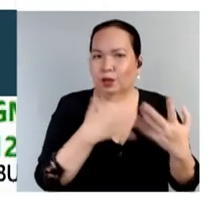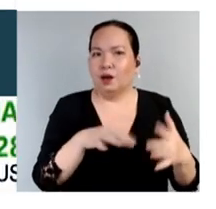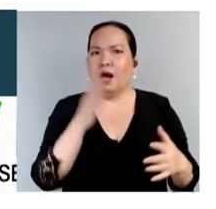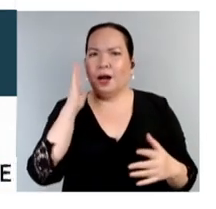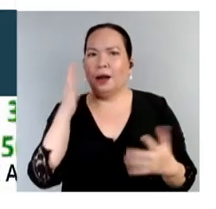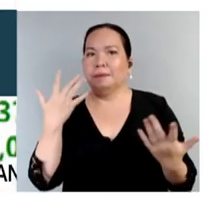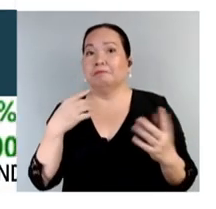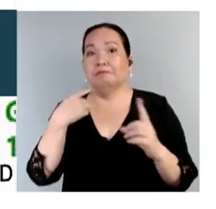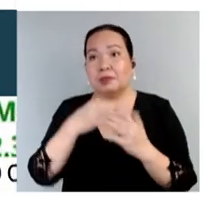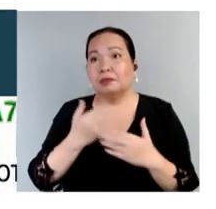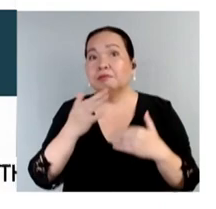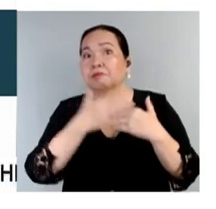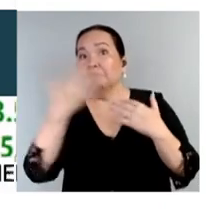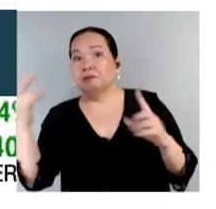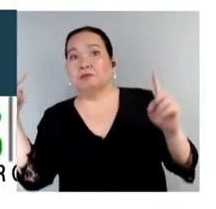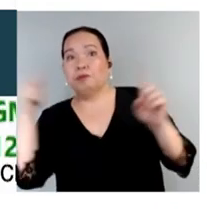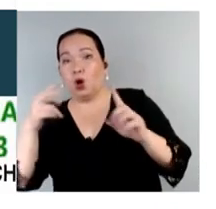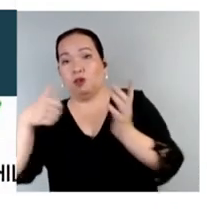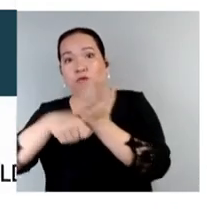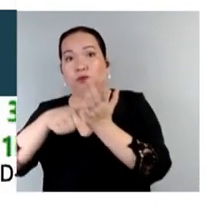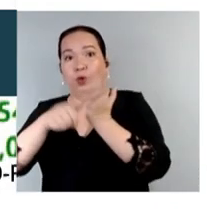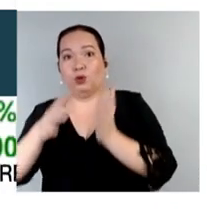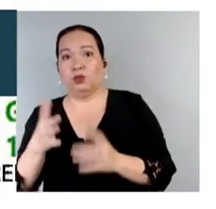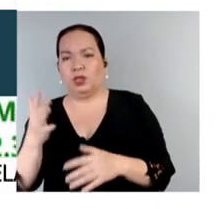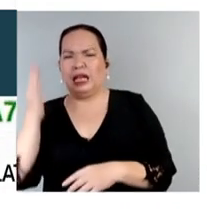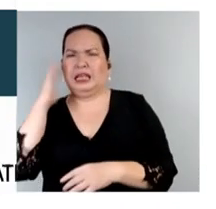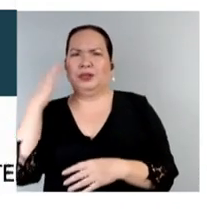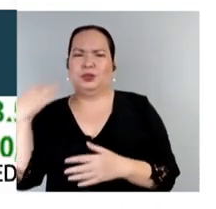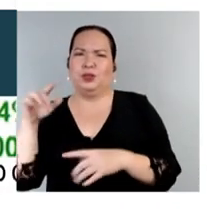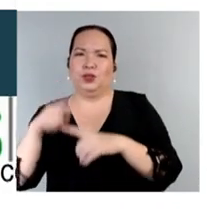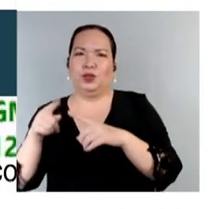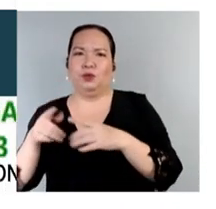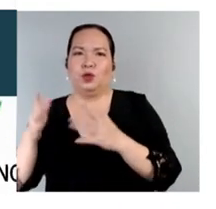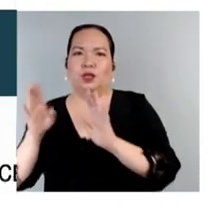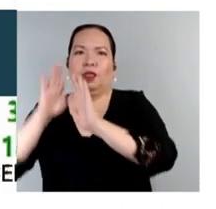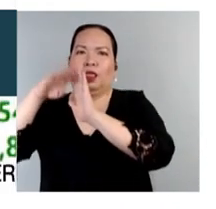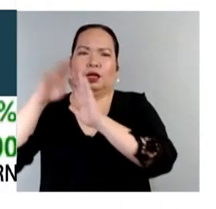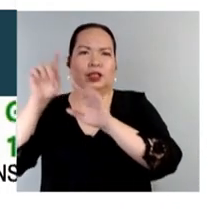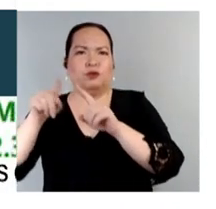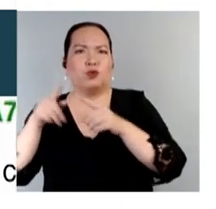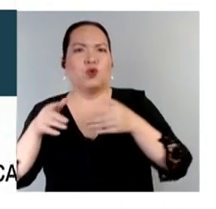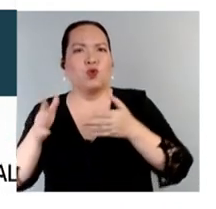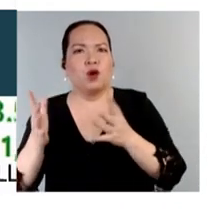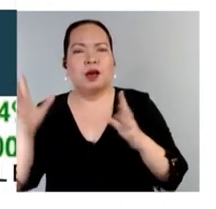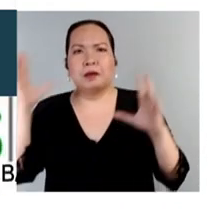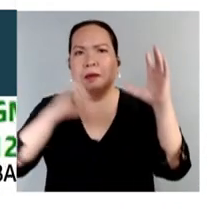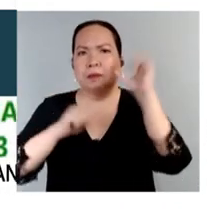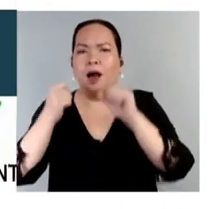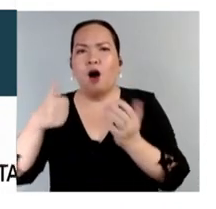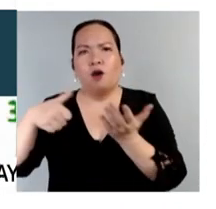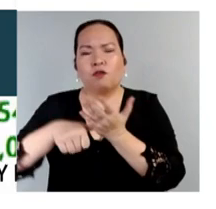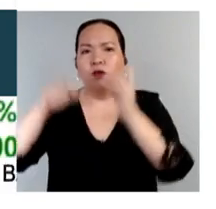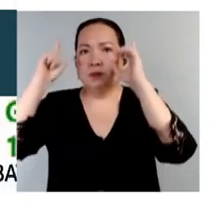voters have been making their choices before, and there are just a myriad